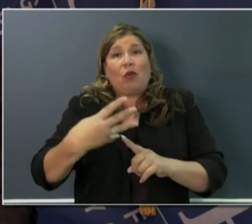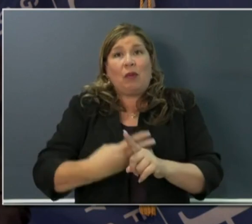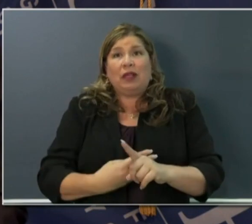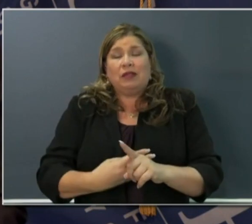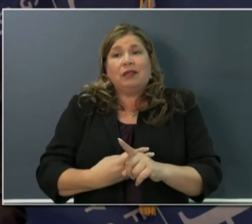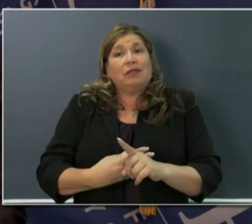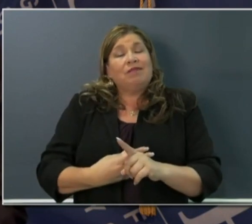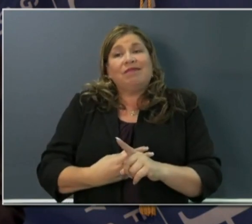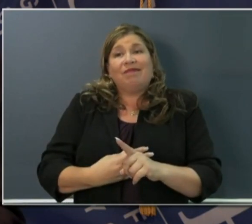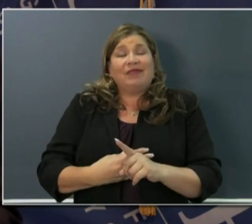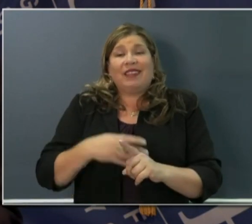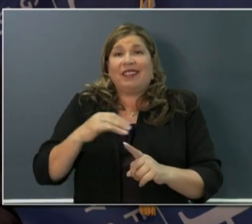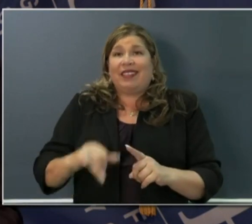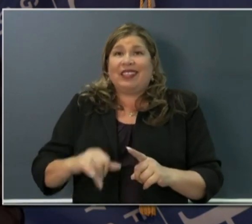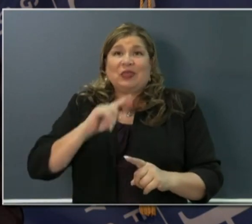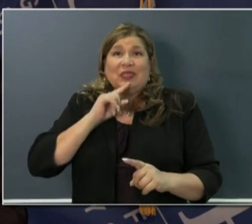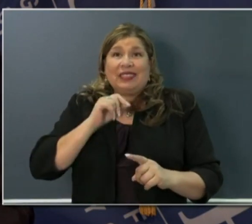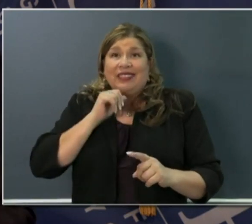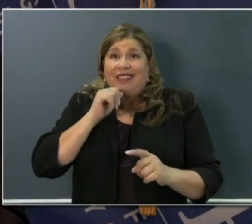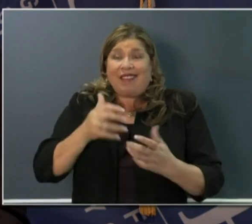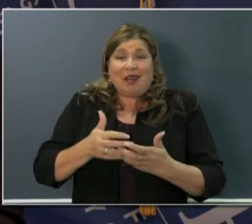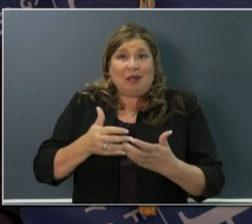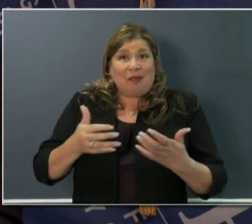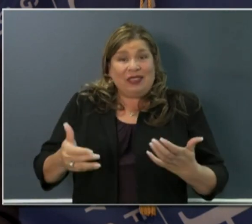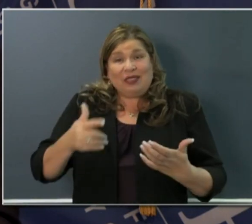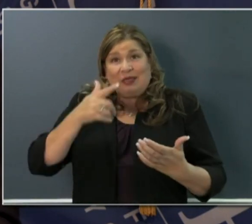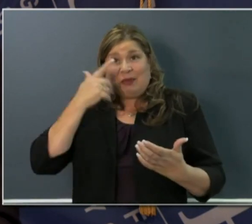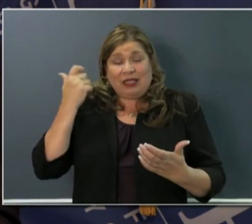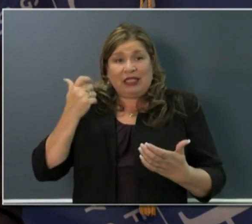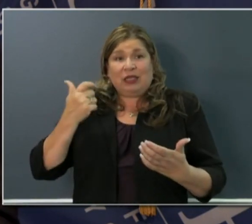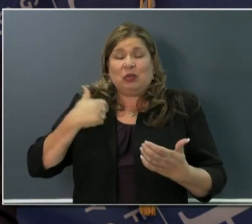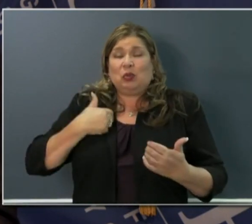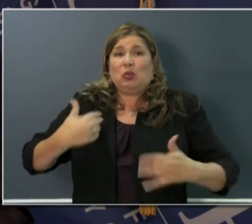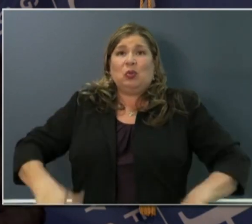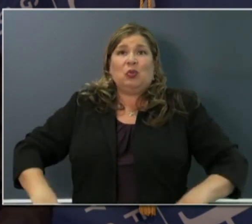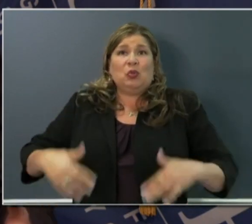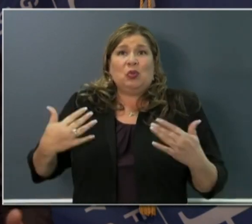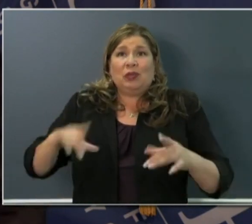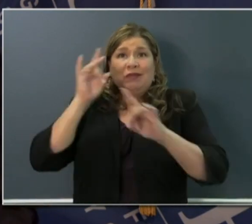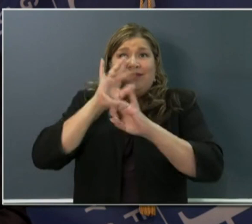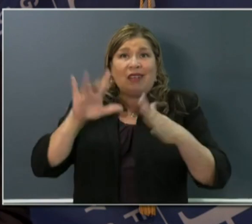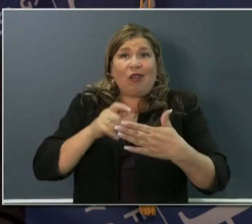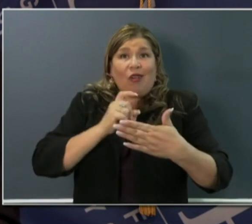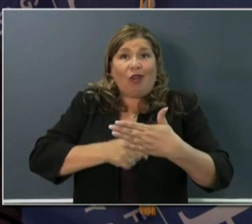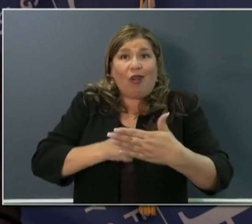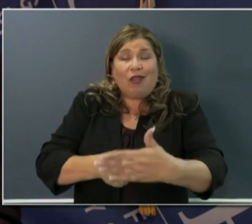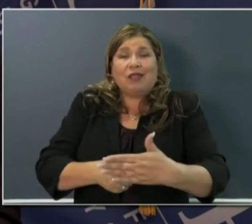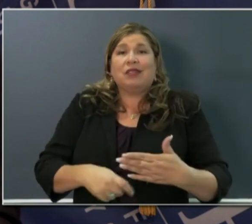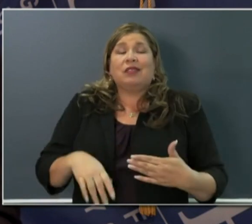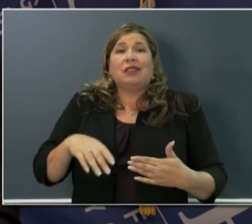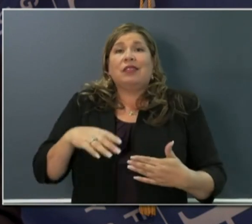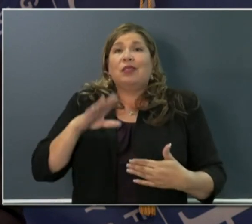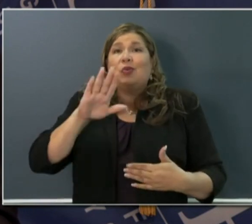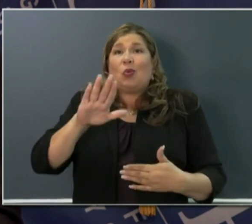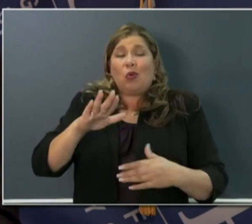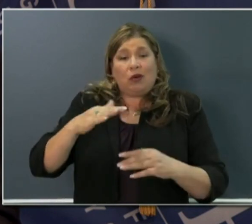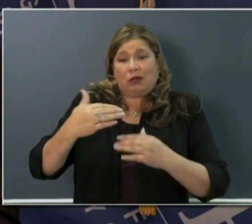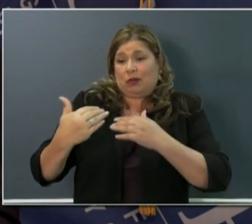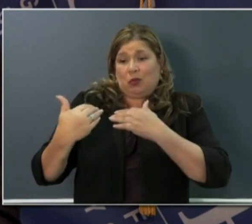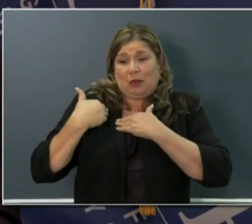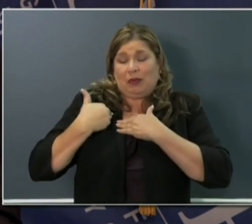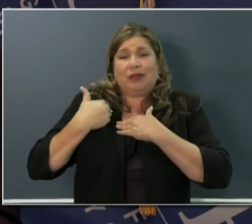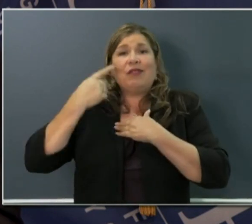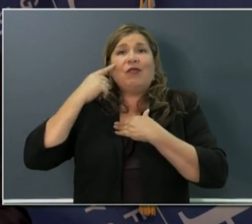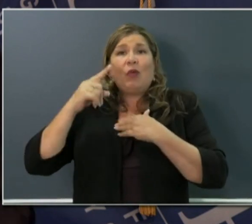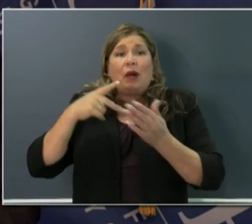much when you are facing the burden and the costs associated with, for example, your mortgage. Residential